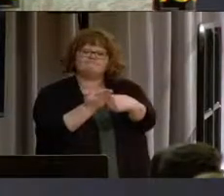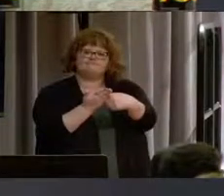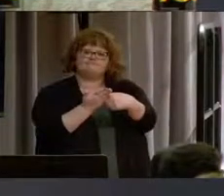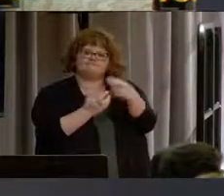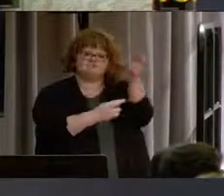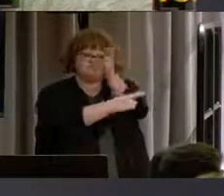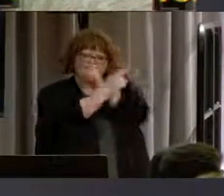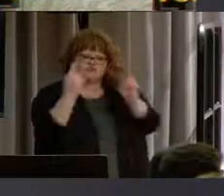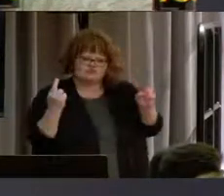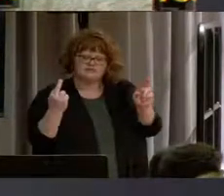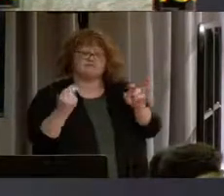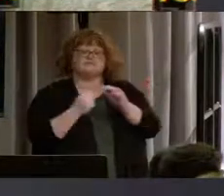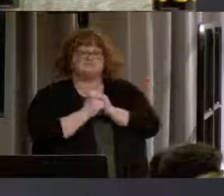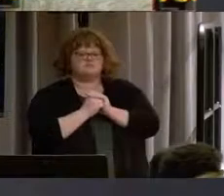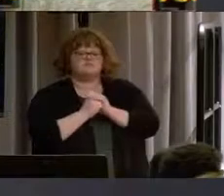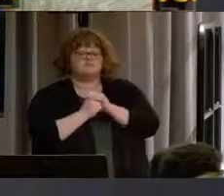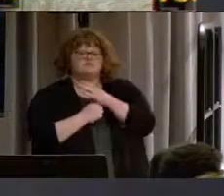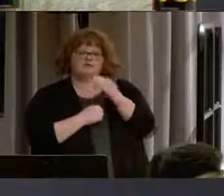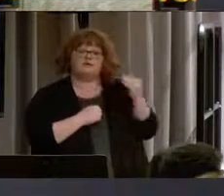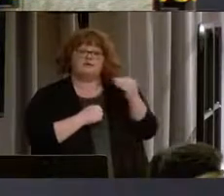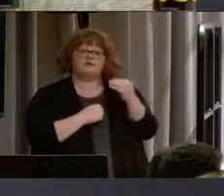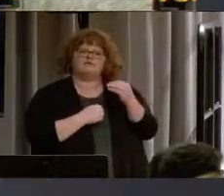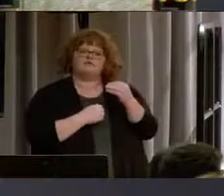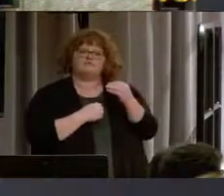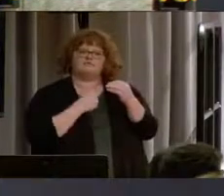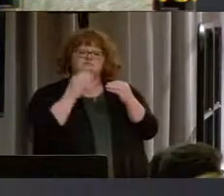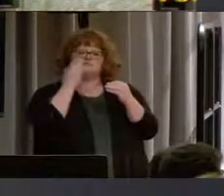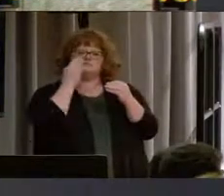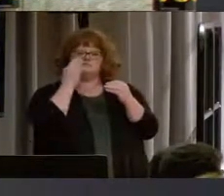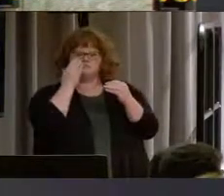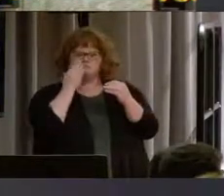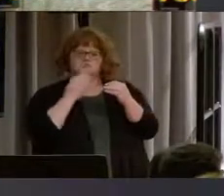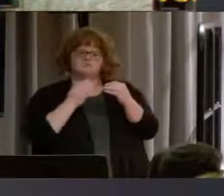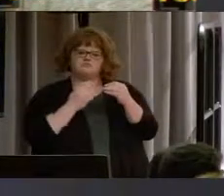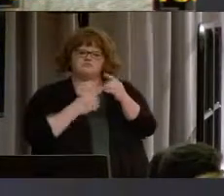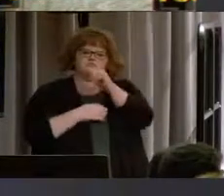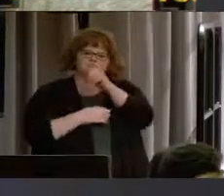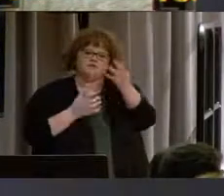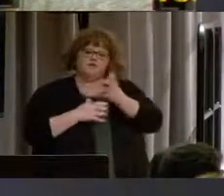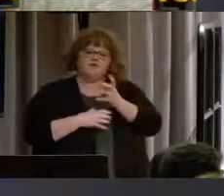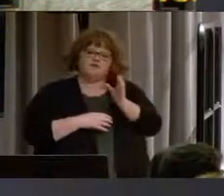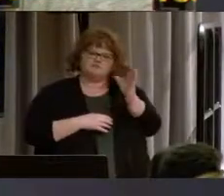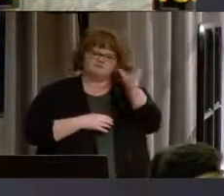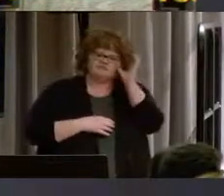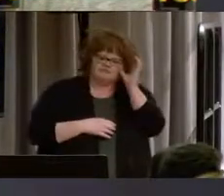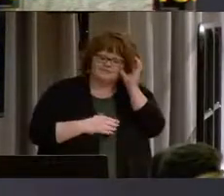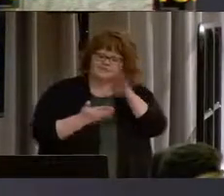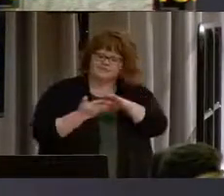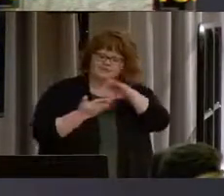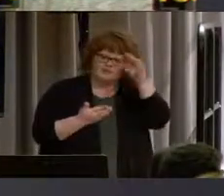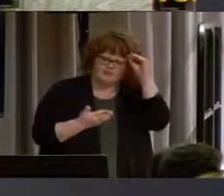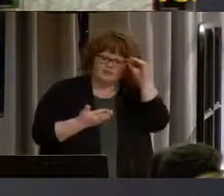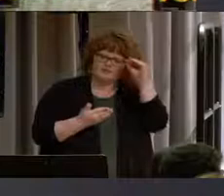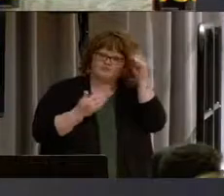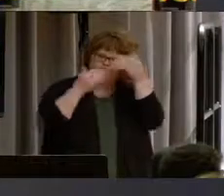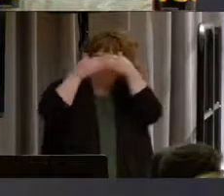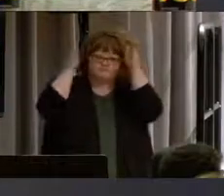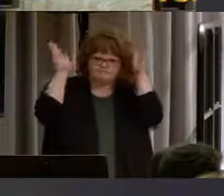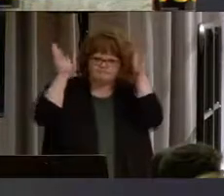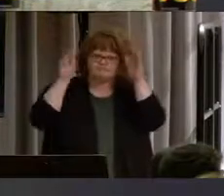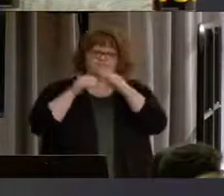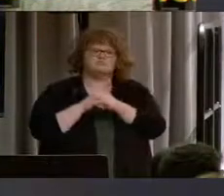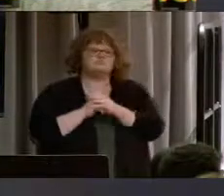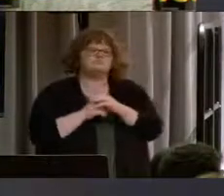with areas of wanting to listen and learn. And I think we've made great